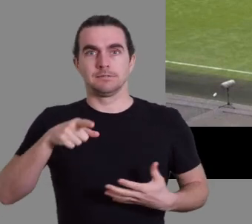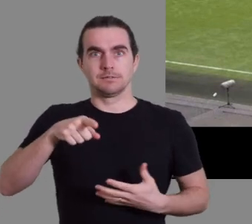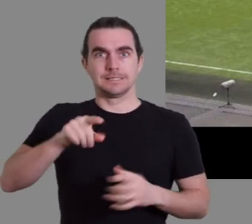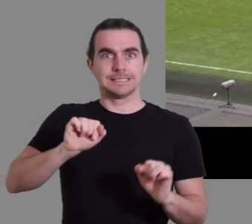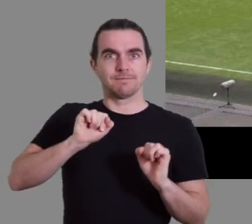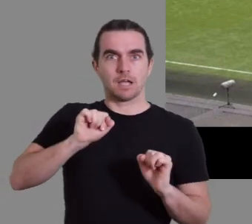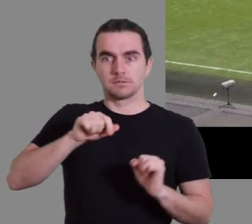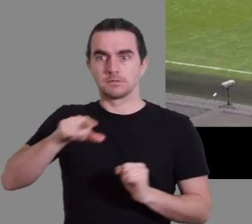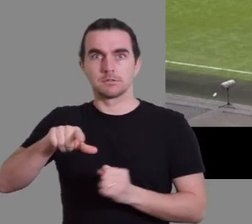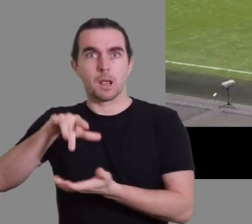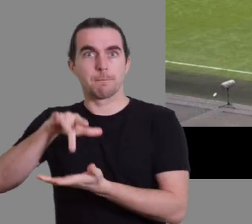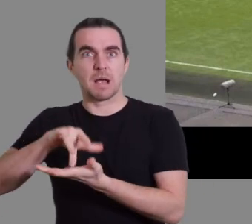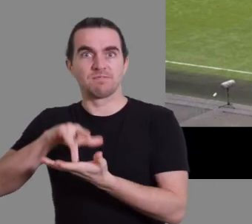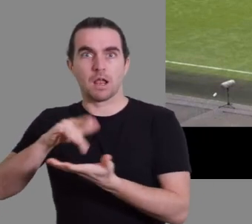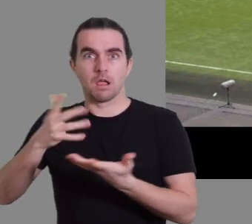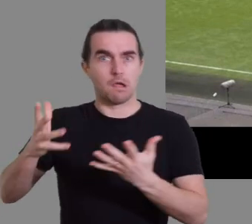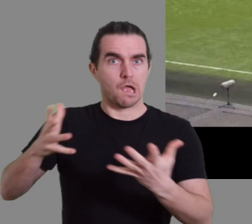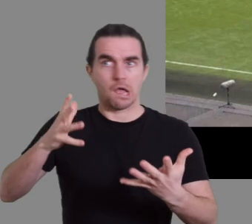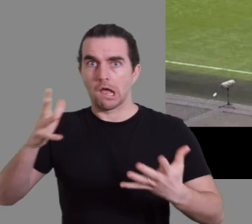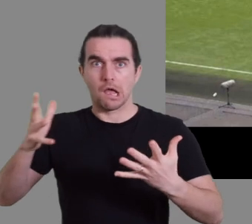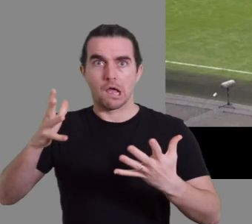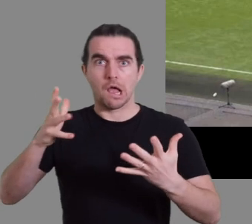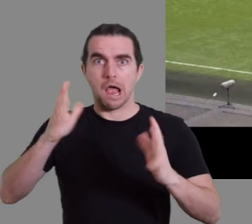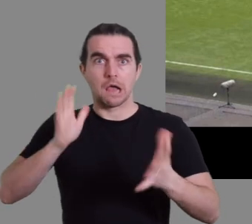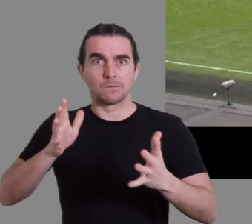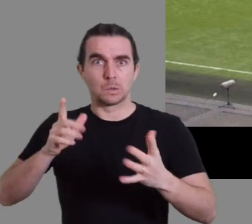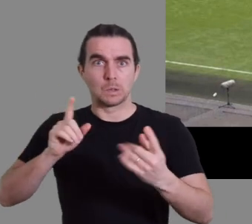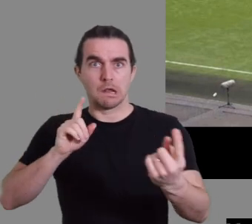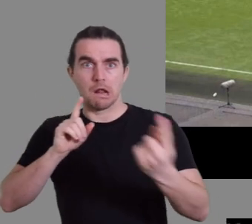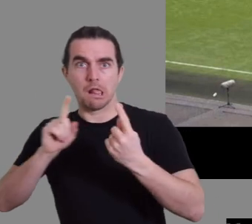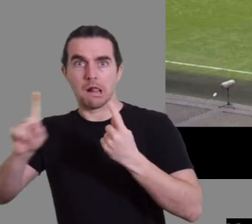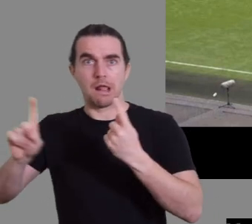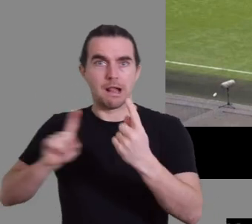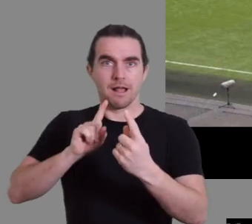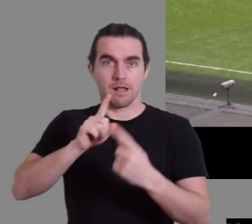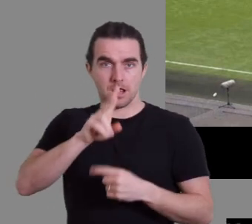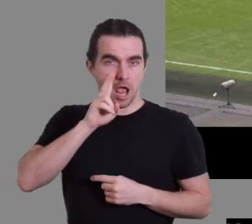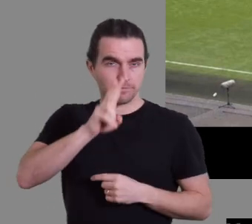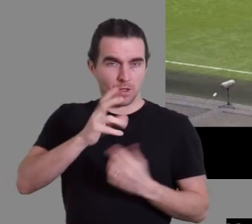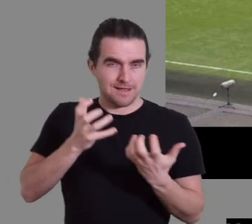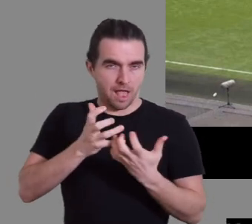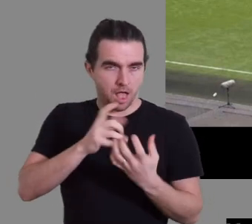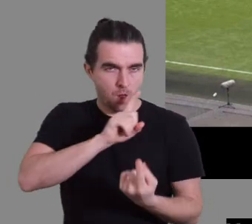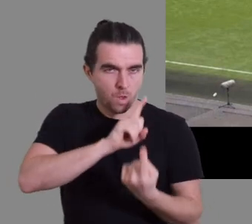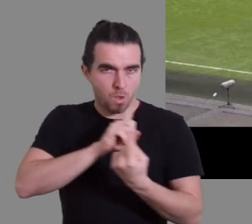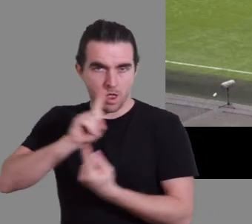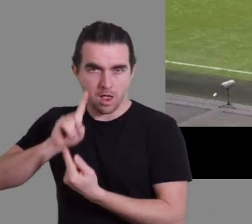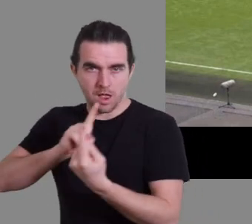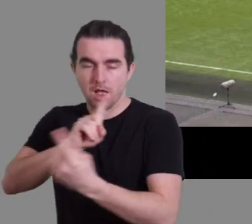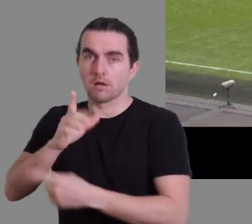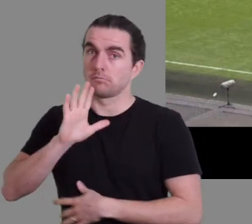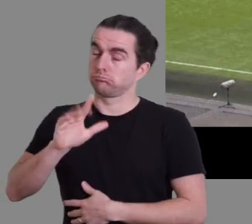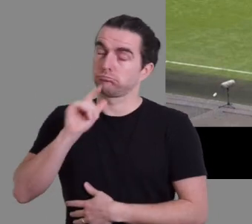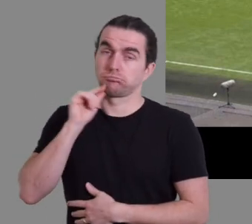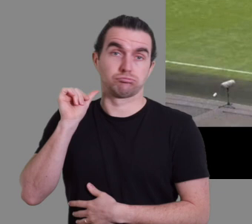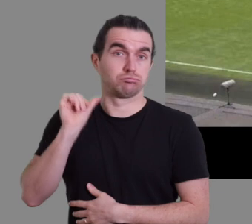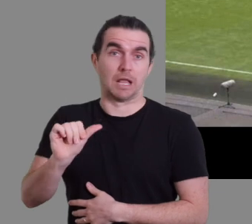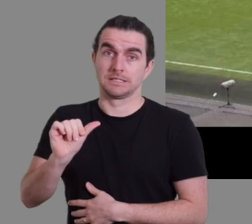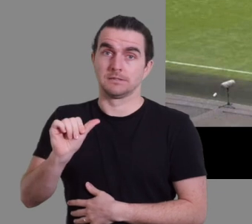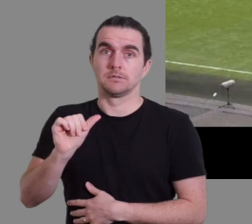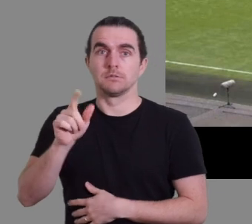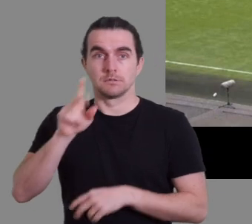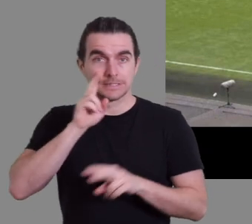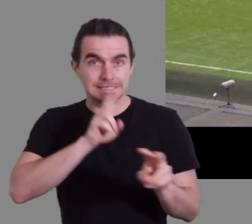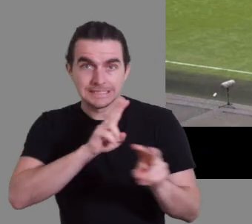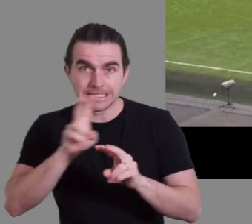and the midfield player. So really interesting, that, isn't it? You start looking at the duels that are going on. Yeah, absolutely. So now you